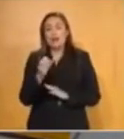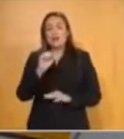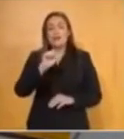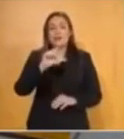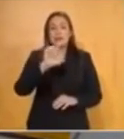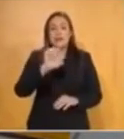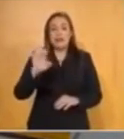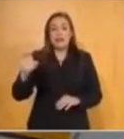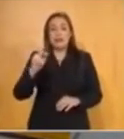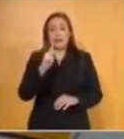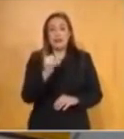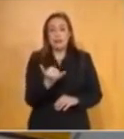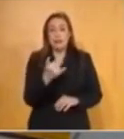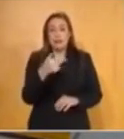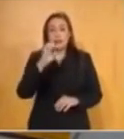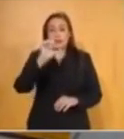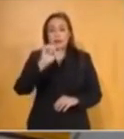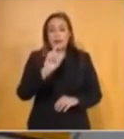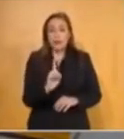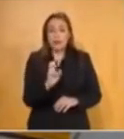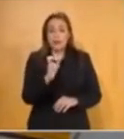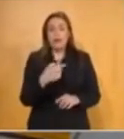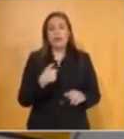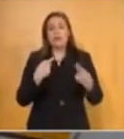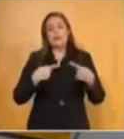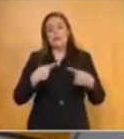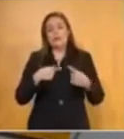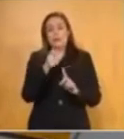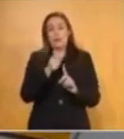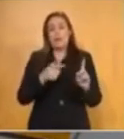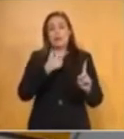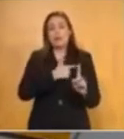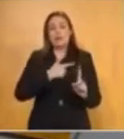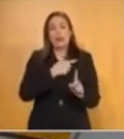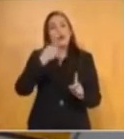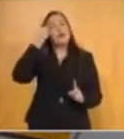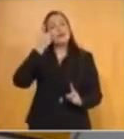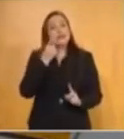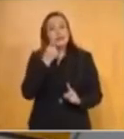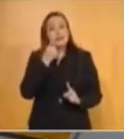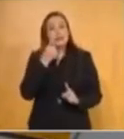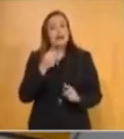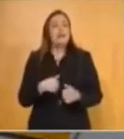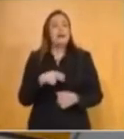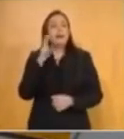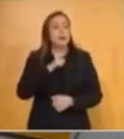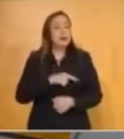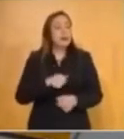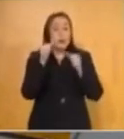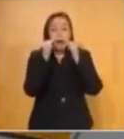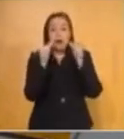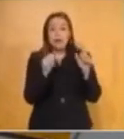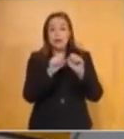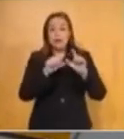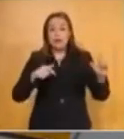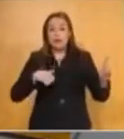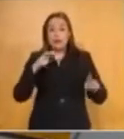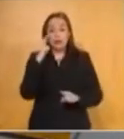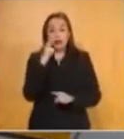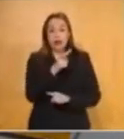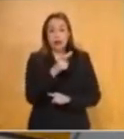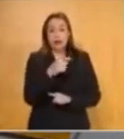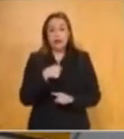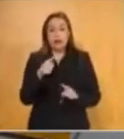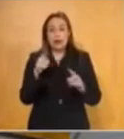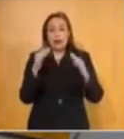dormilón. Bien, vamos a poner atención, por favor. Pay attention in the screen. We have an activity that I like that you answer at